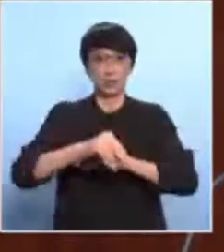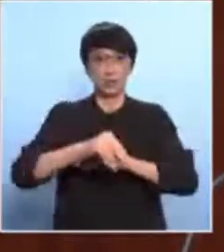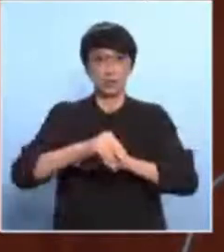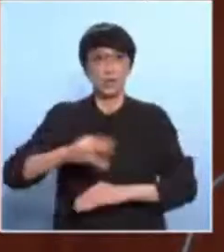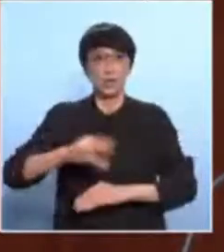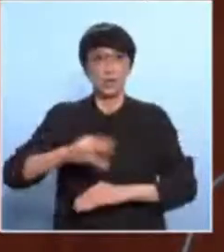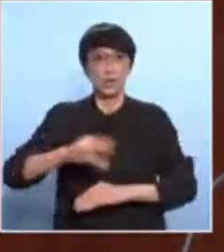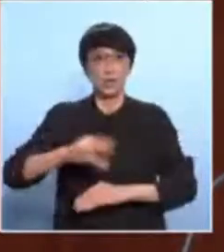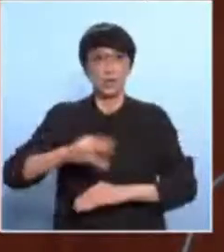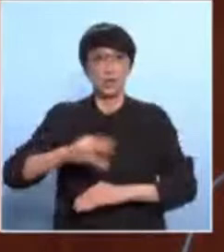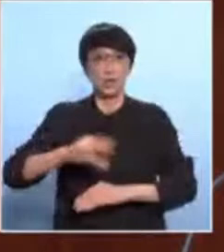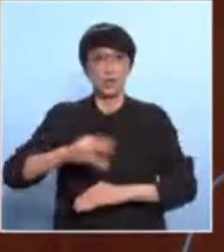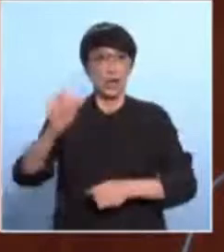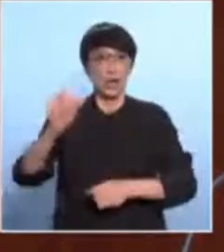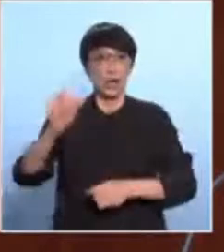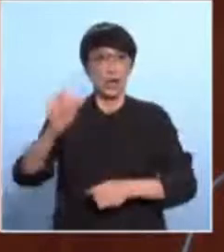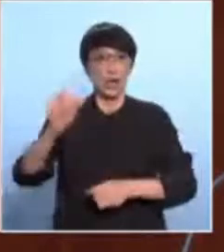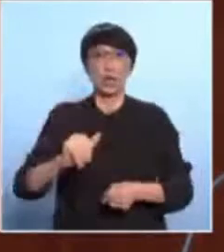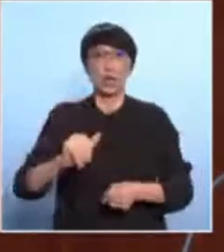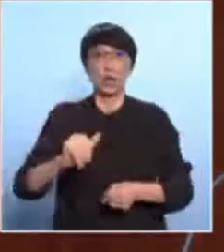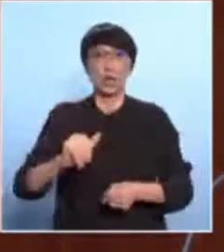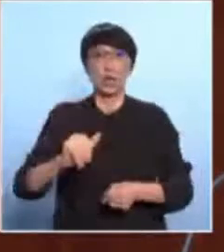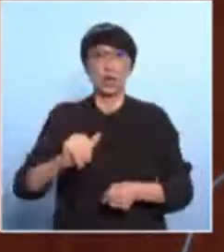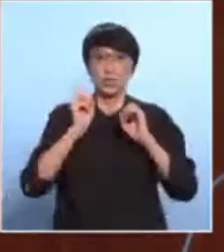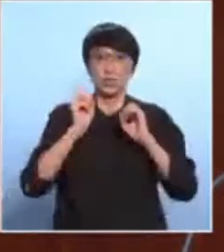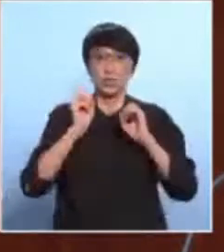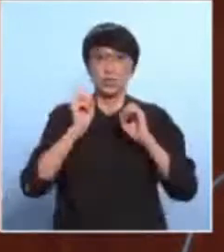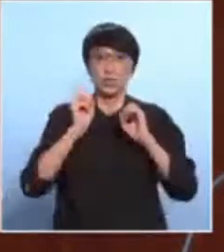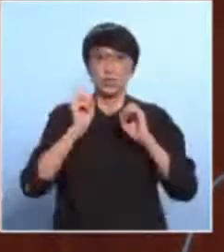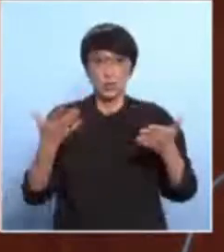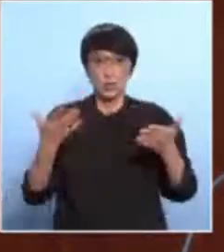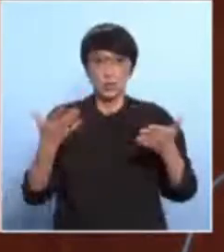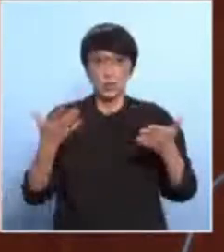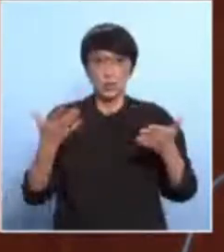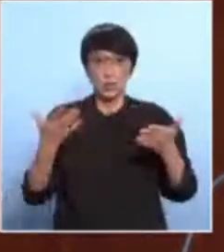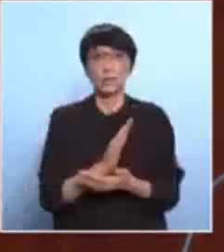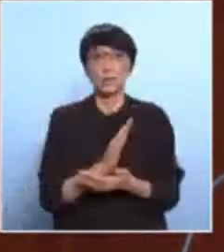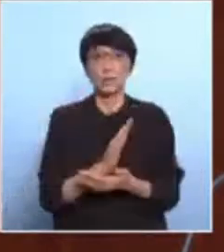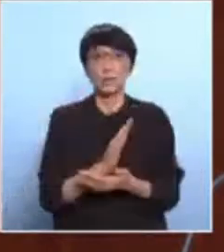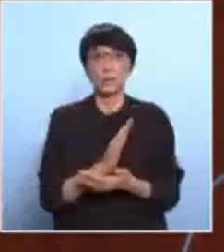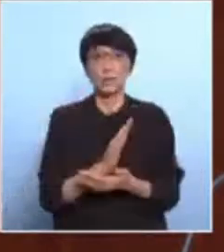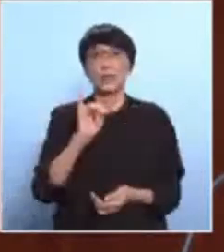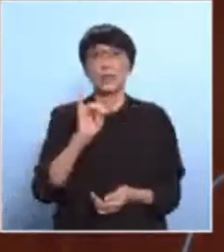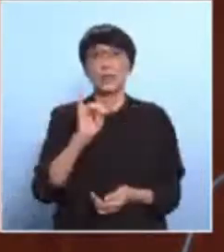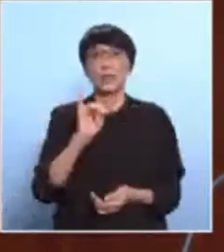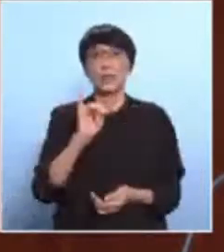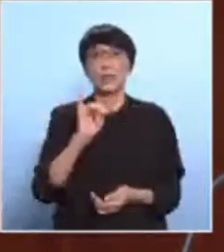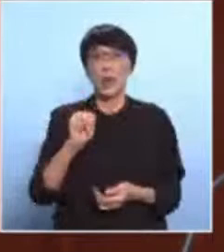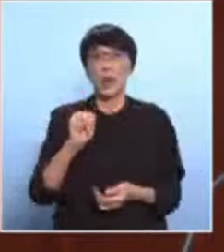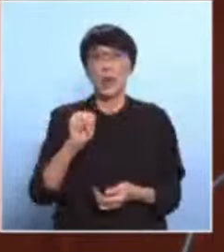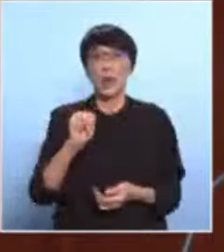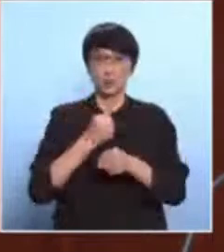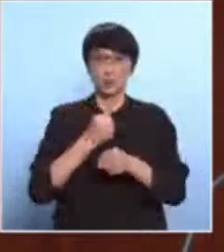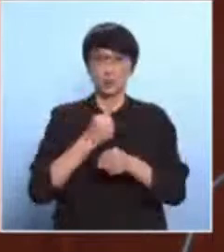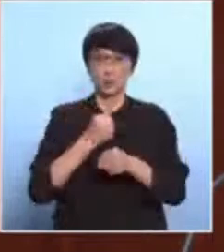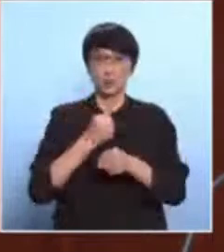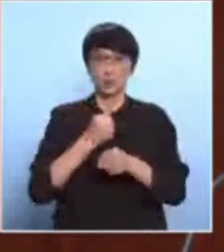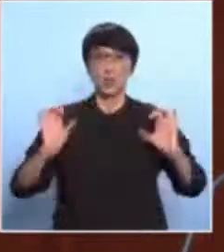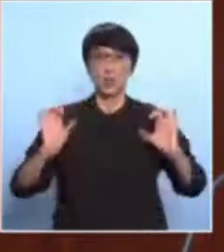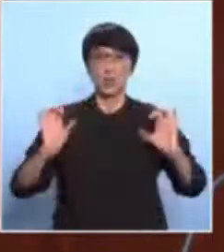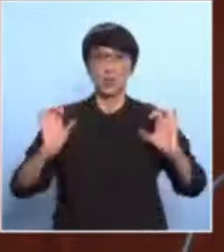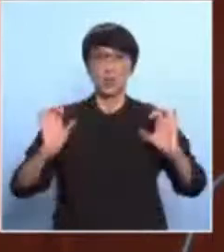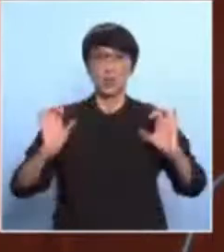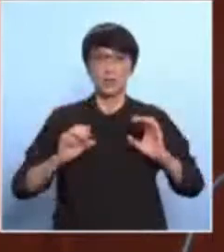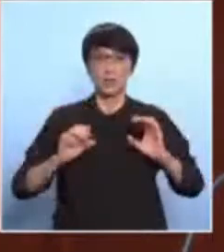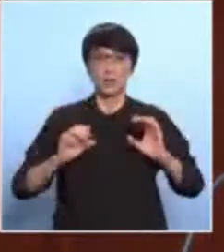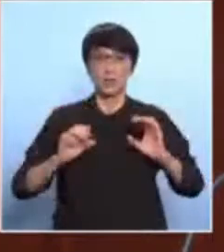The government will promulgate this year a roadmap for full adoption of BIM in the preparation and approval of building plans